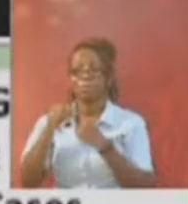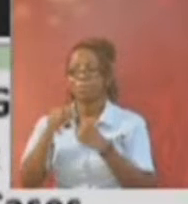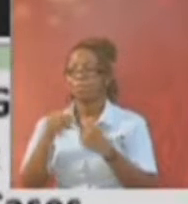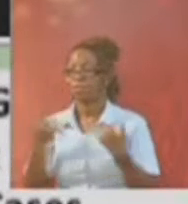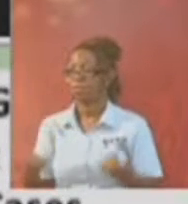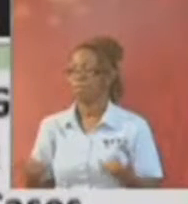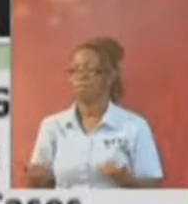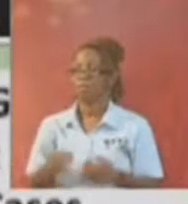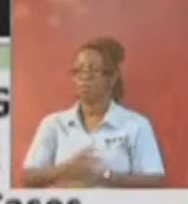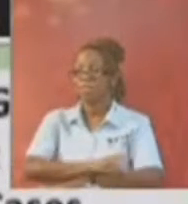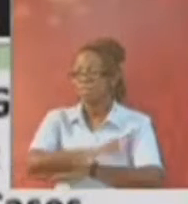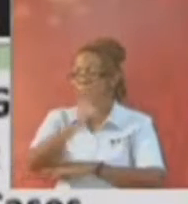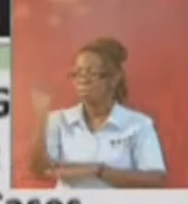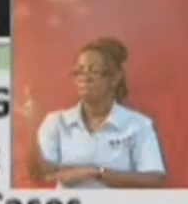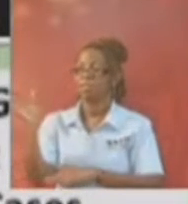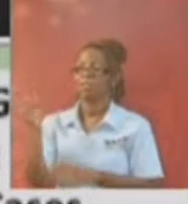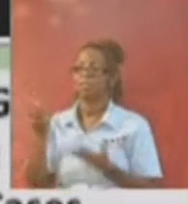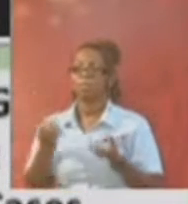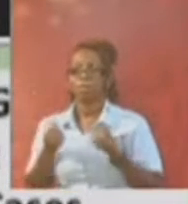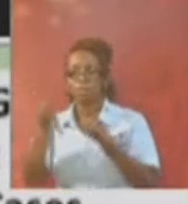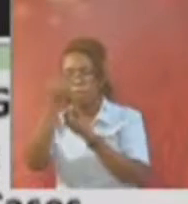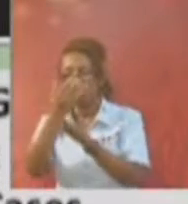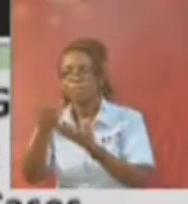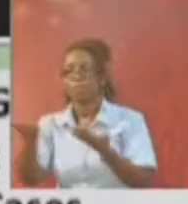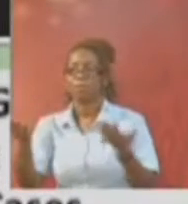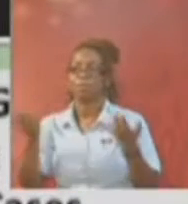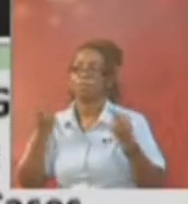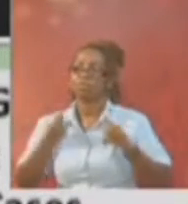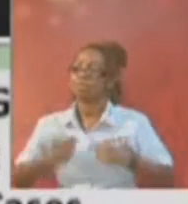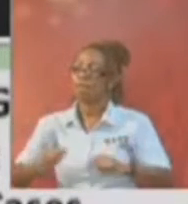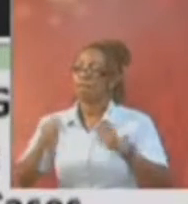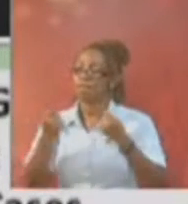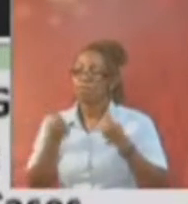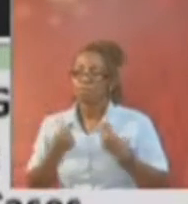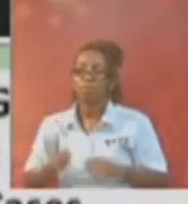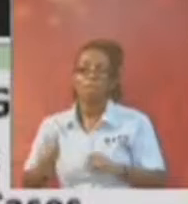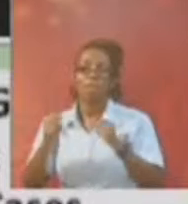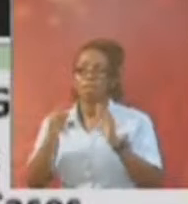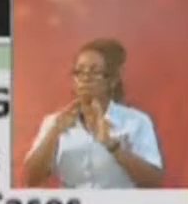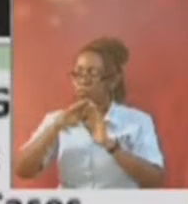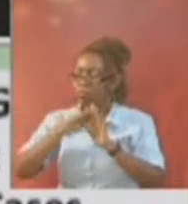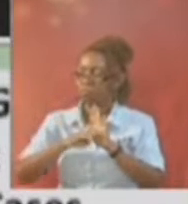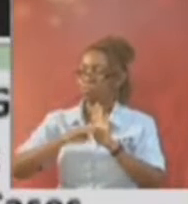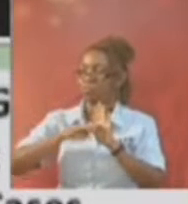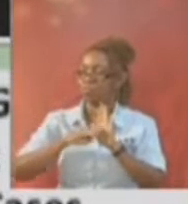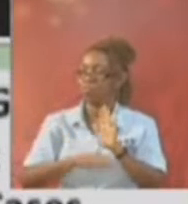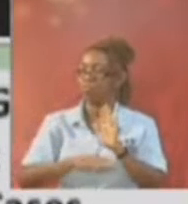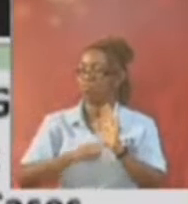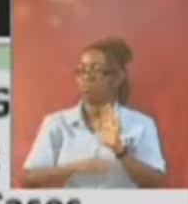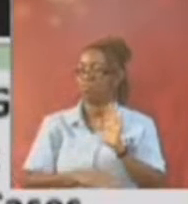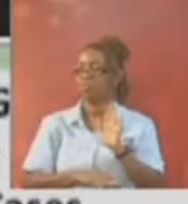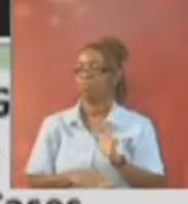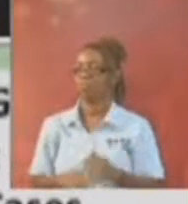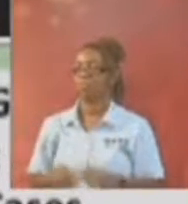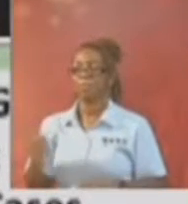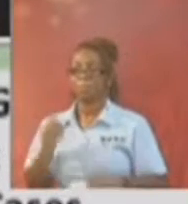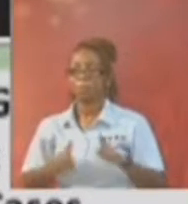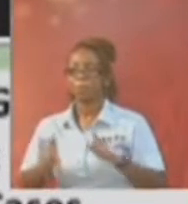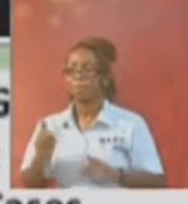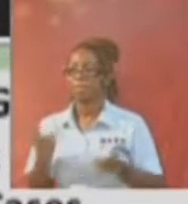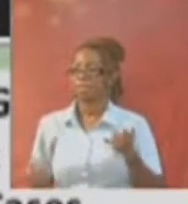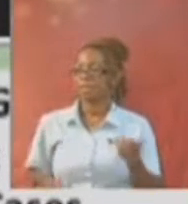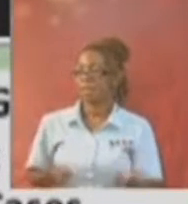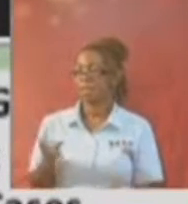I do want to say let's make a very big effort to try and to decrease the amount of gathering in closed spaces so that